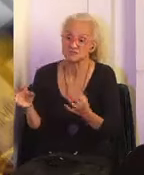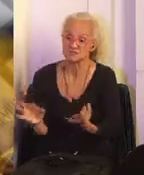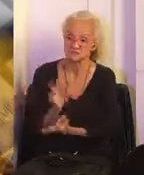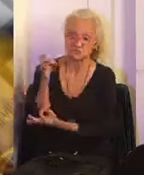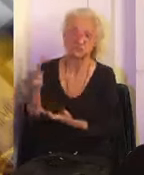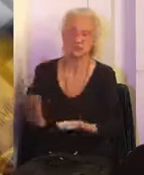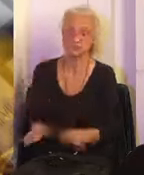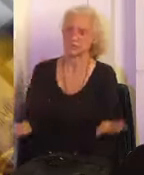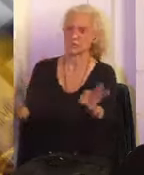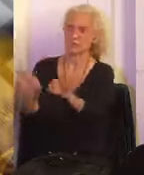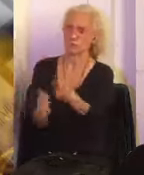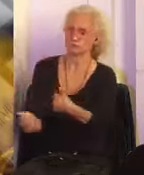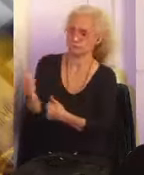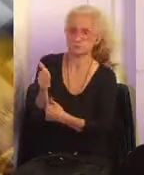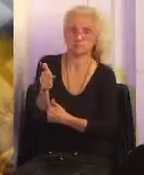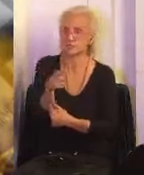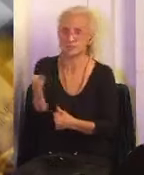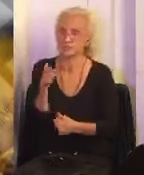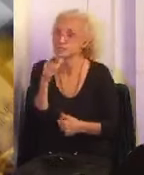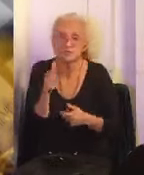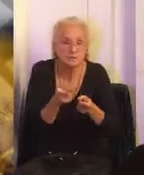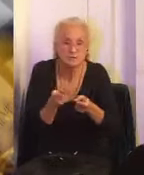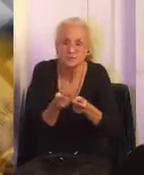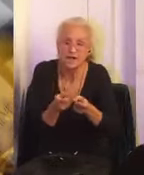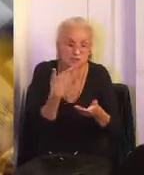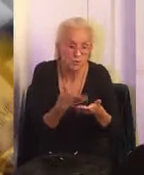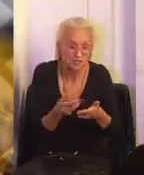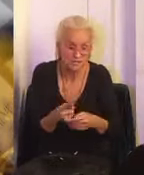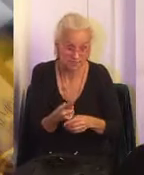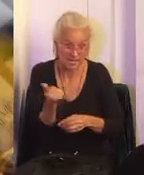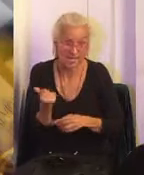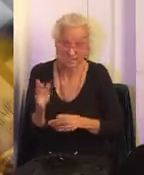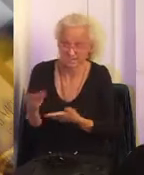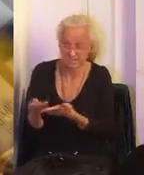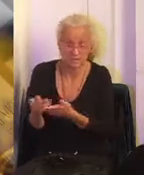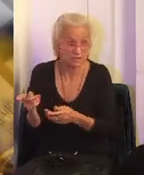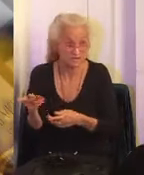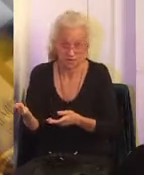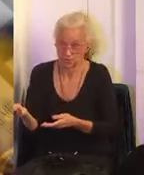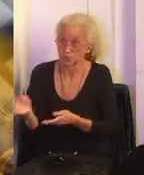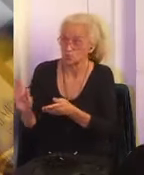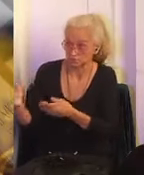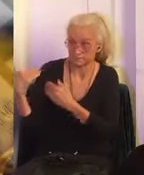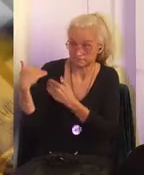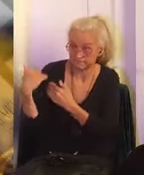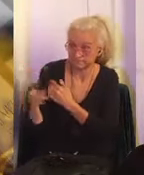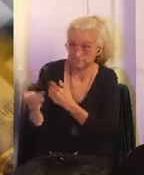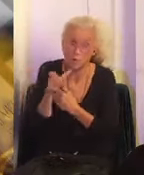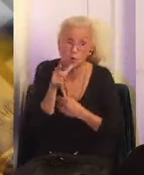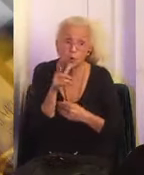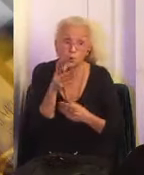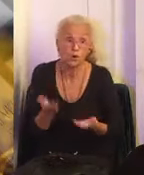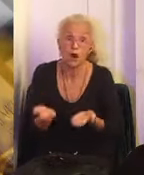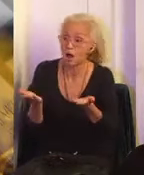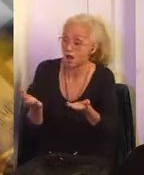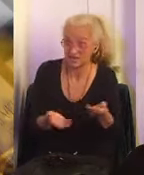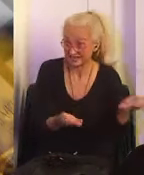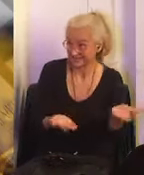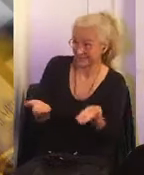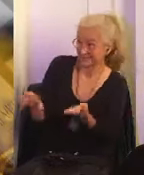matter? If you don't manage well someone else's assets that are entrusted to you, who's going to give over to